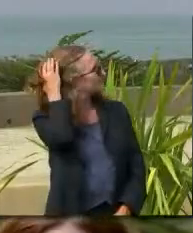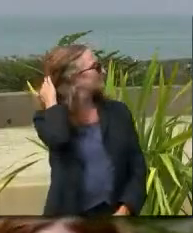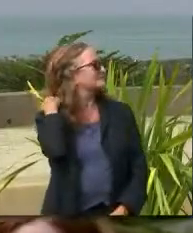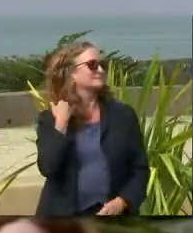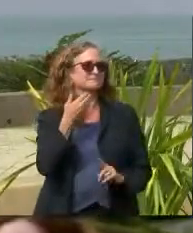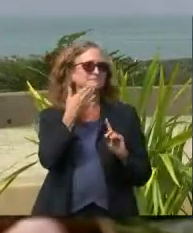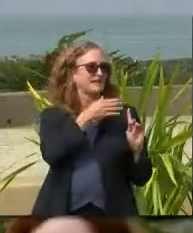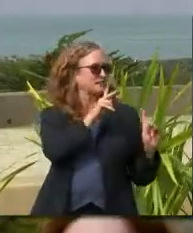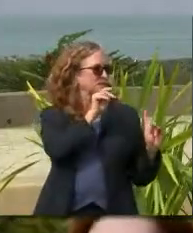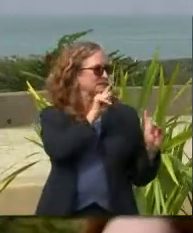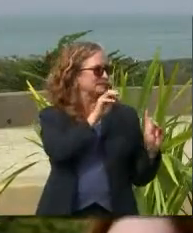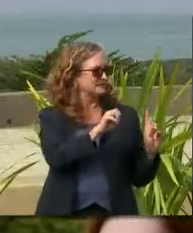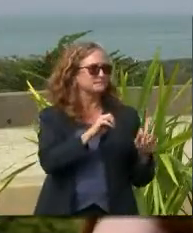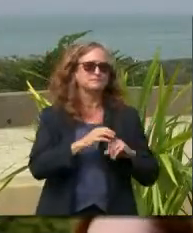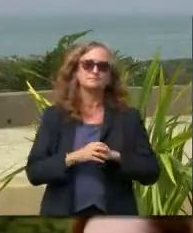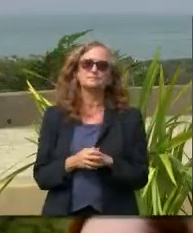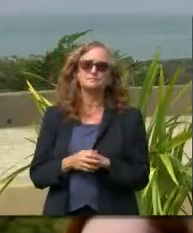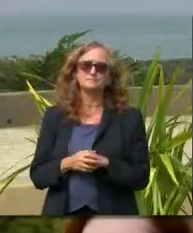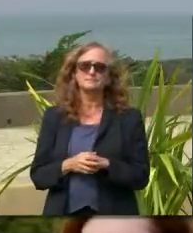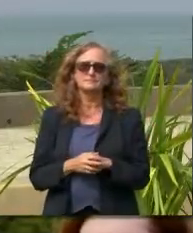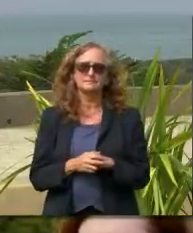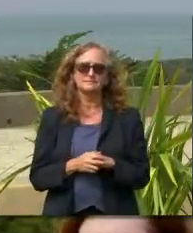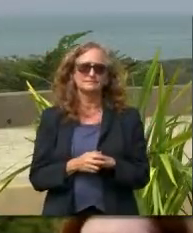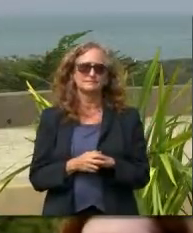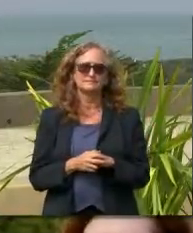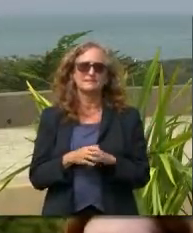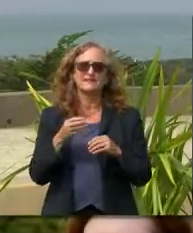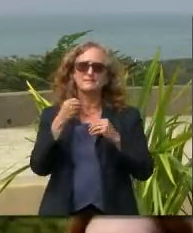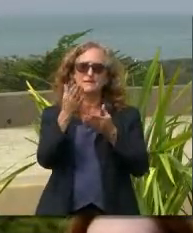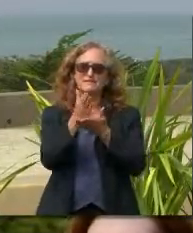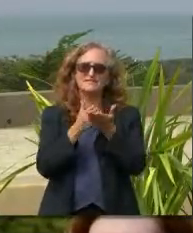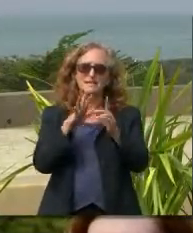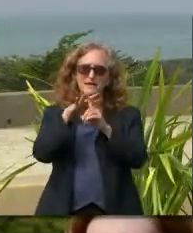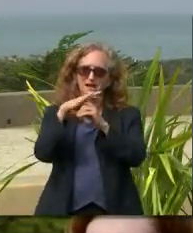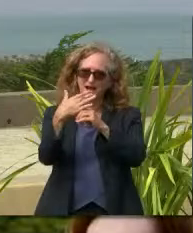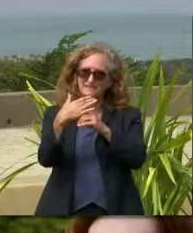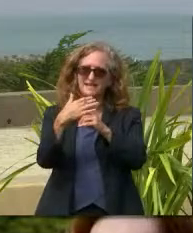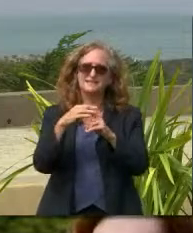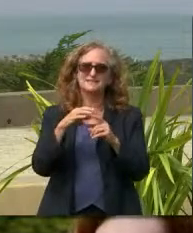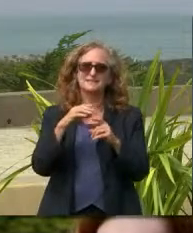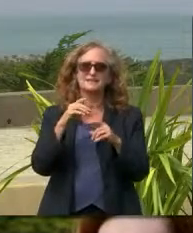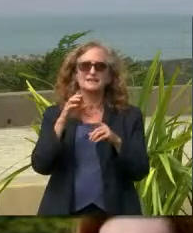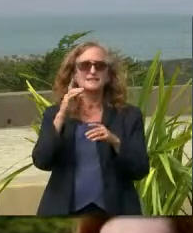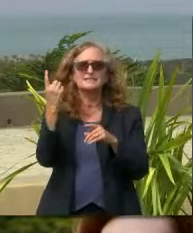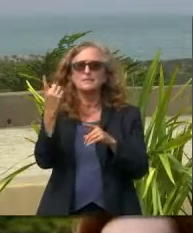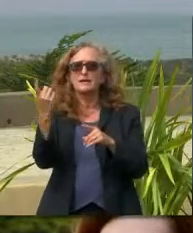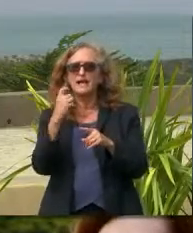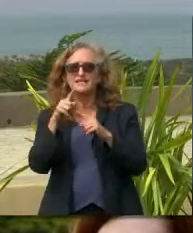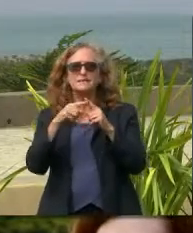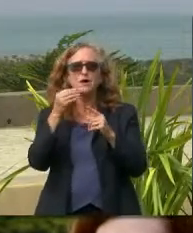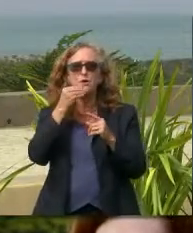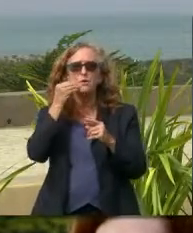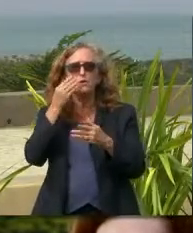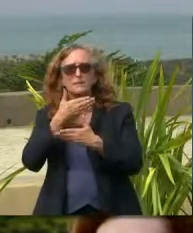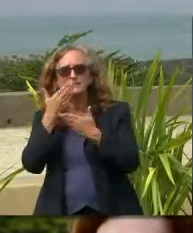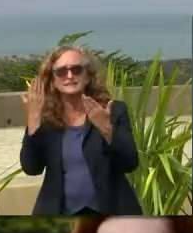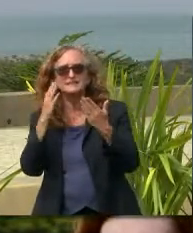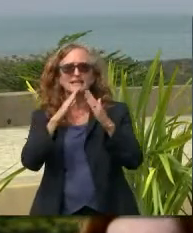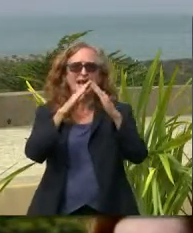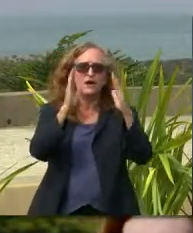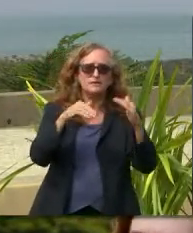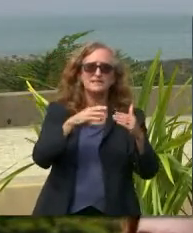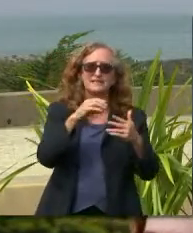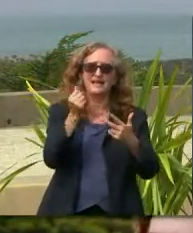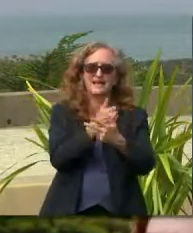Thank you, Kate. And I just want to put some context on one of the earlier questions about homelessness, about housing, about the